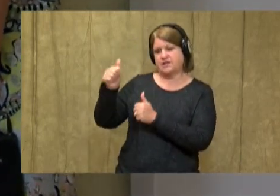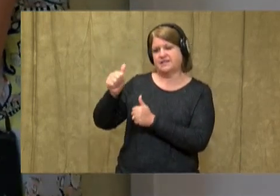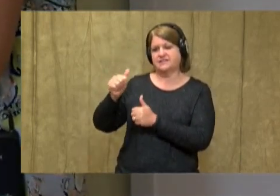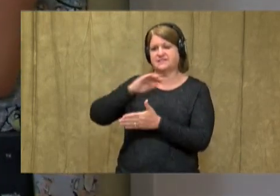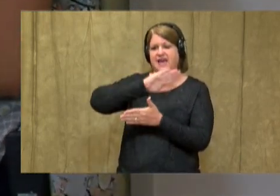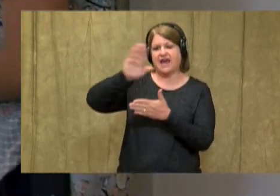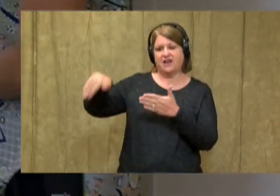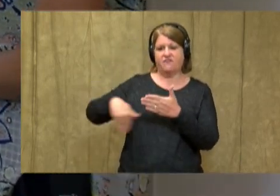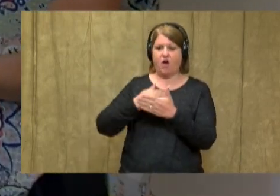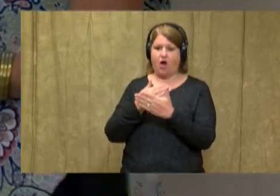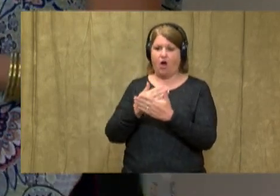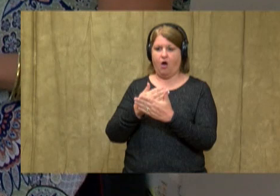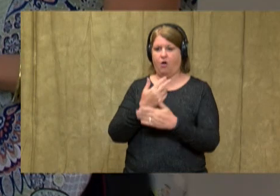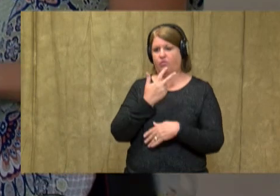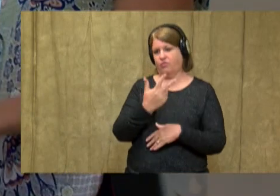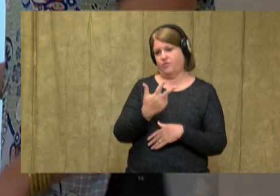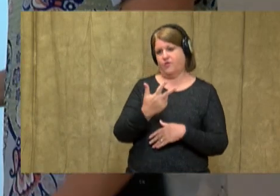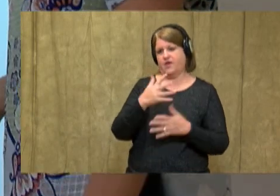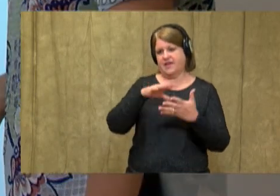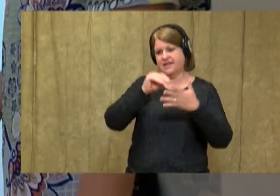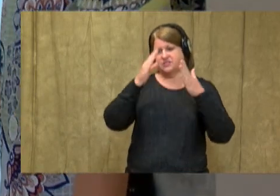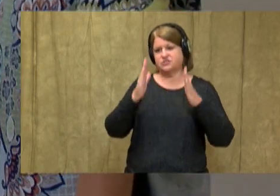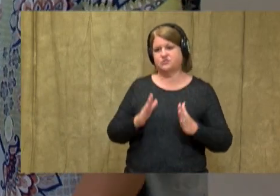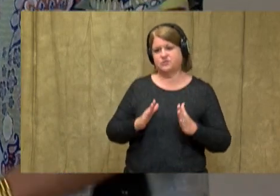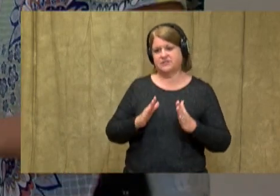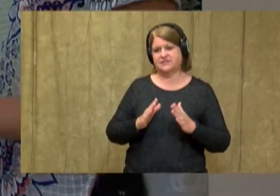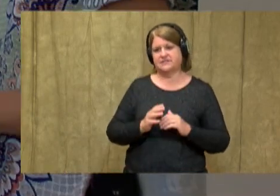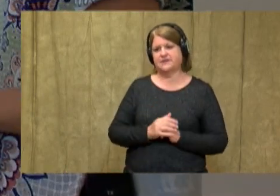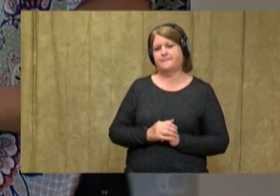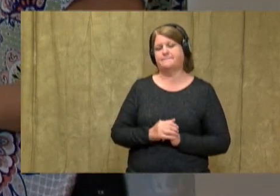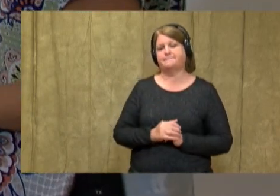all three of the students.